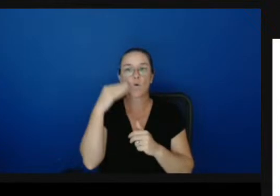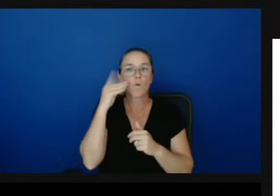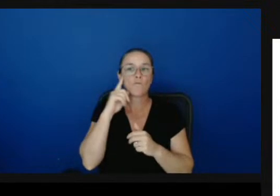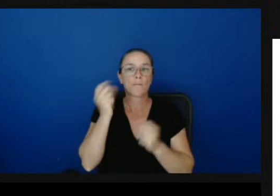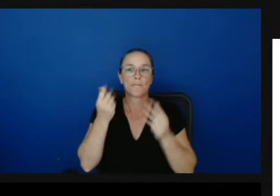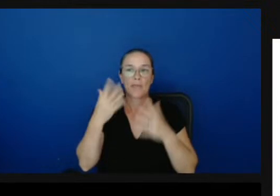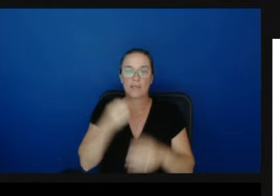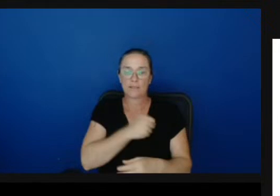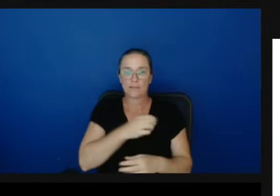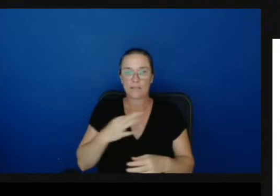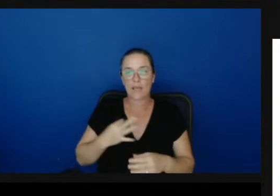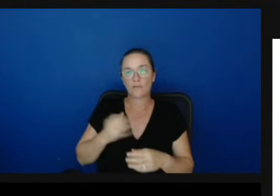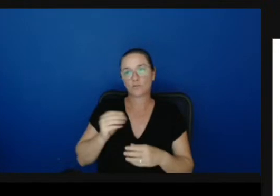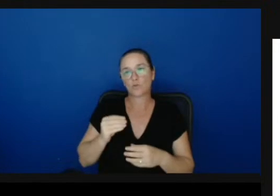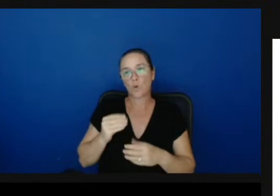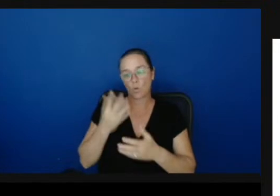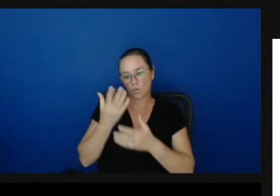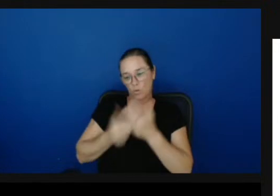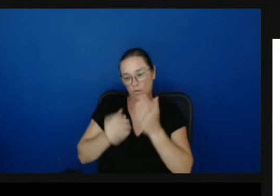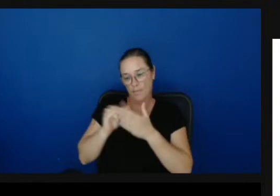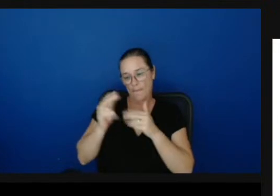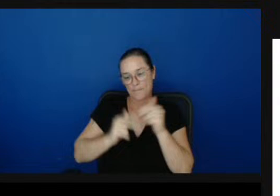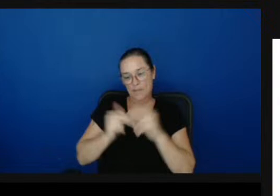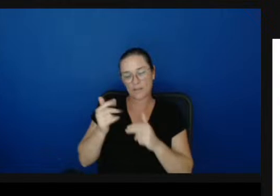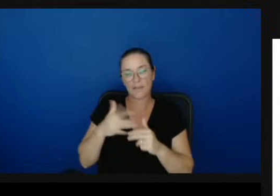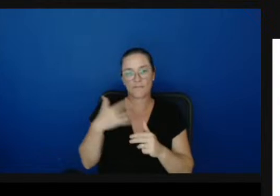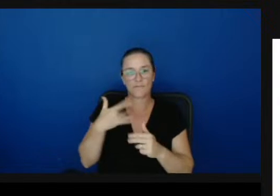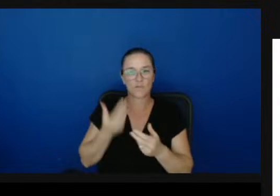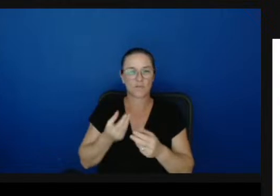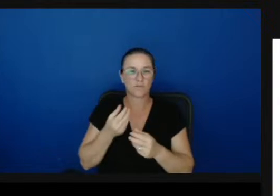loss feels personal.